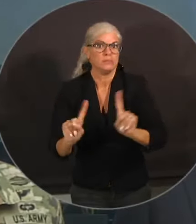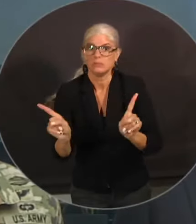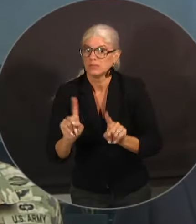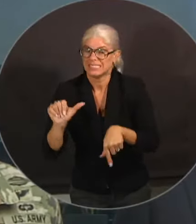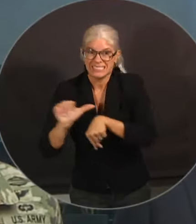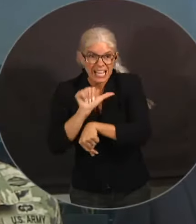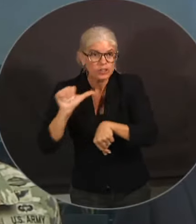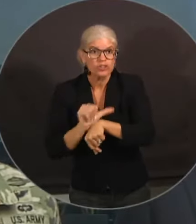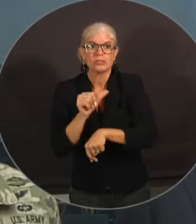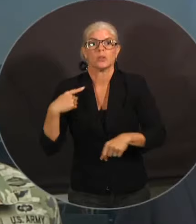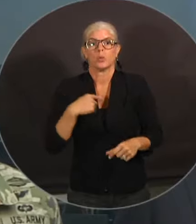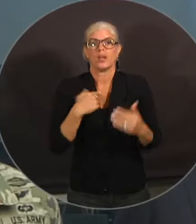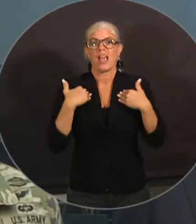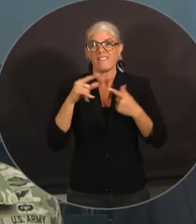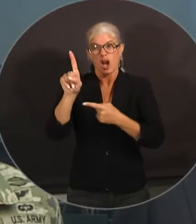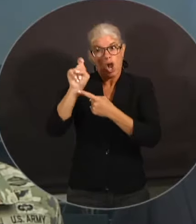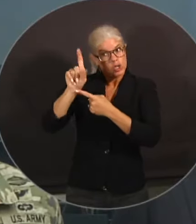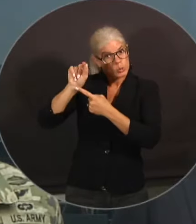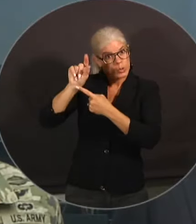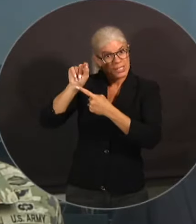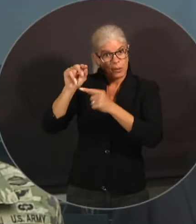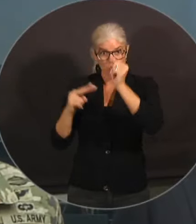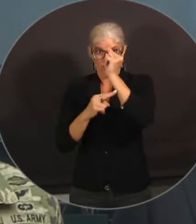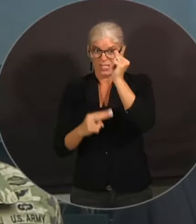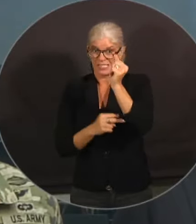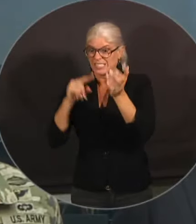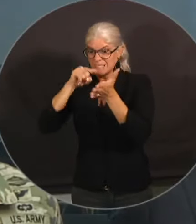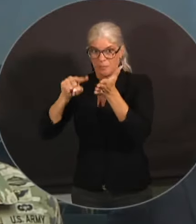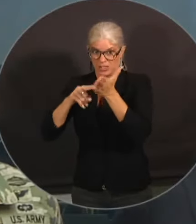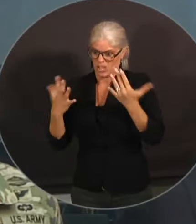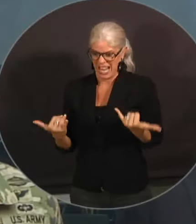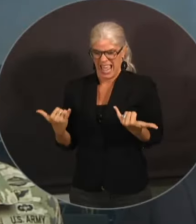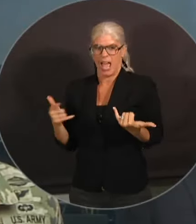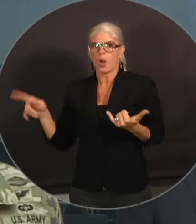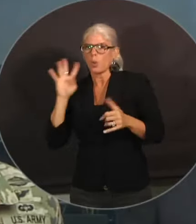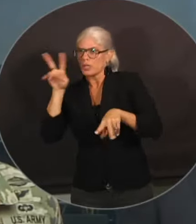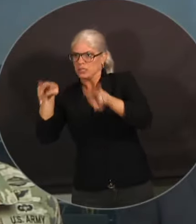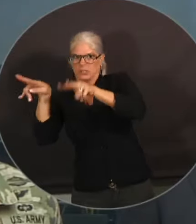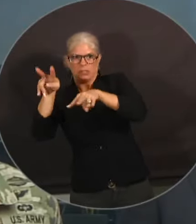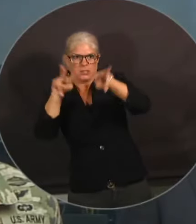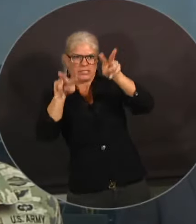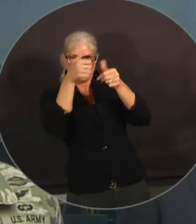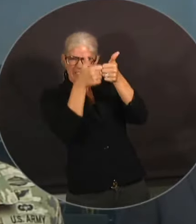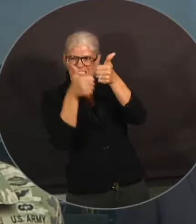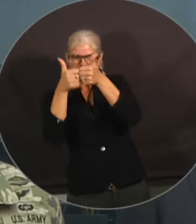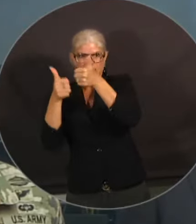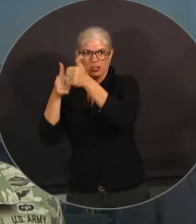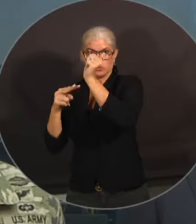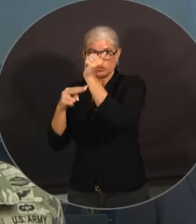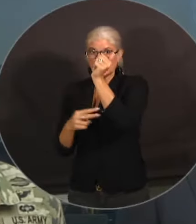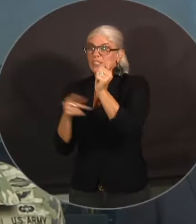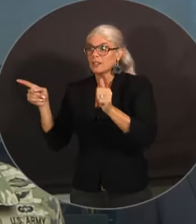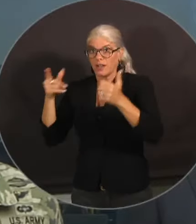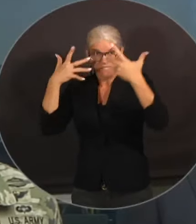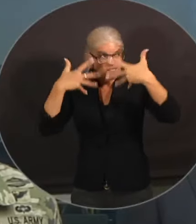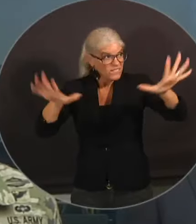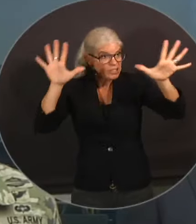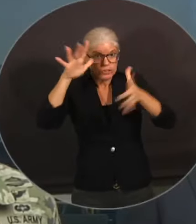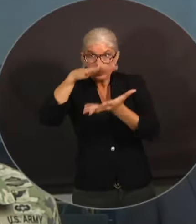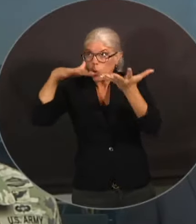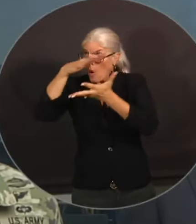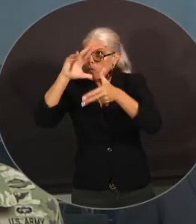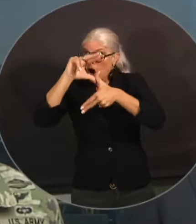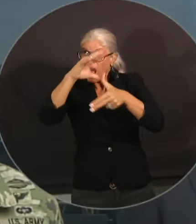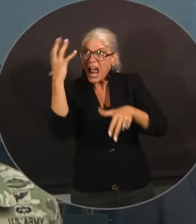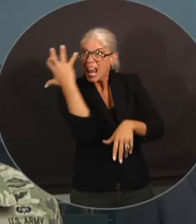have 120 bridge inspectors on standby. They will deploy immediately as soon as it's safe to do so. We're already